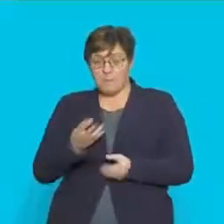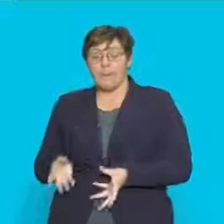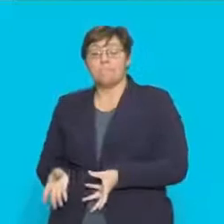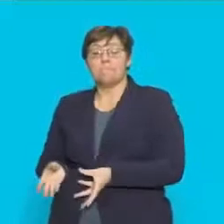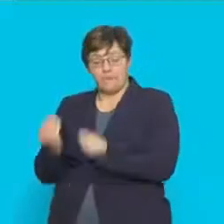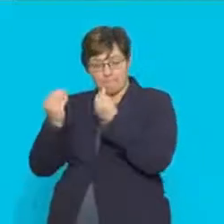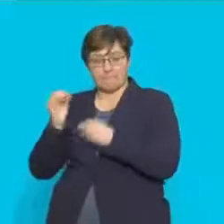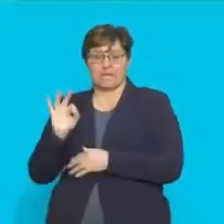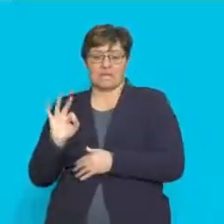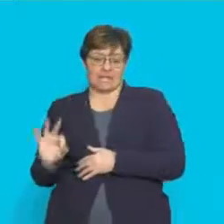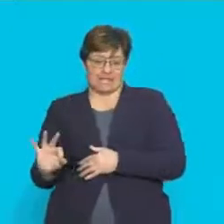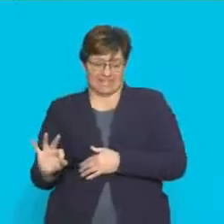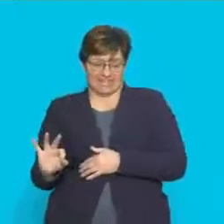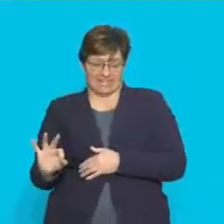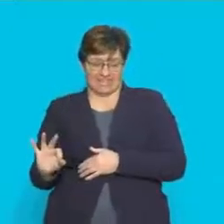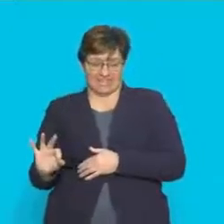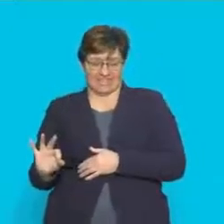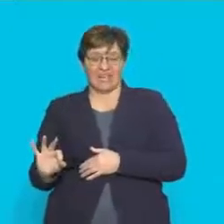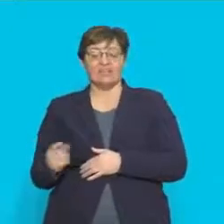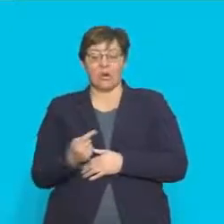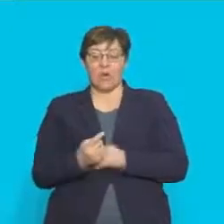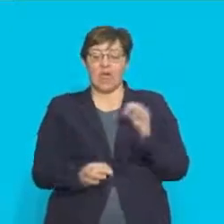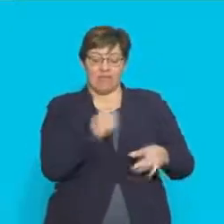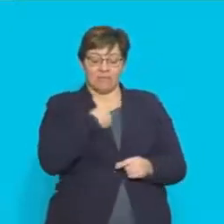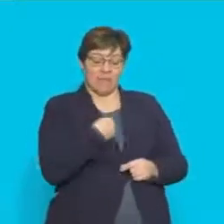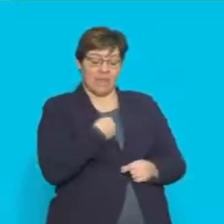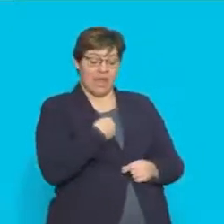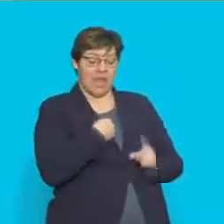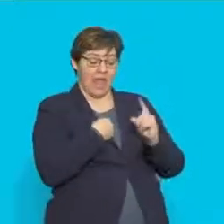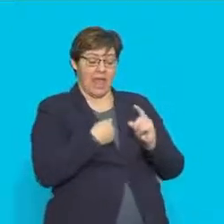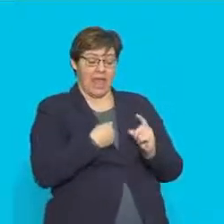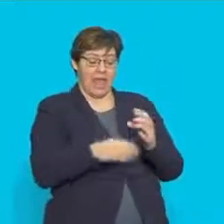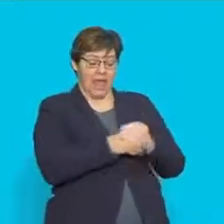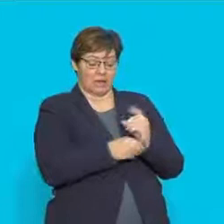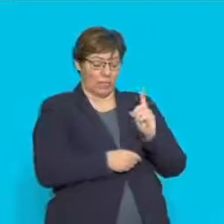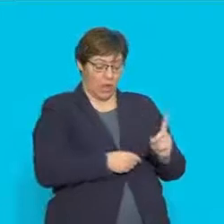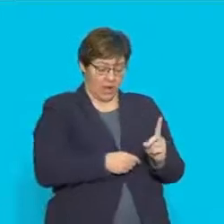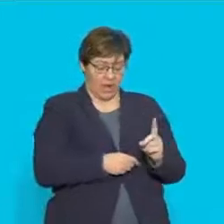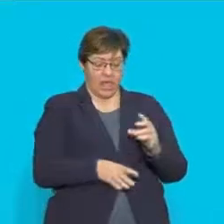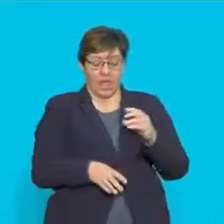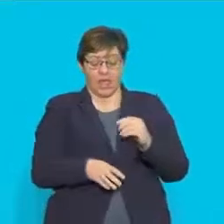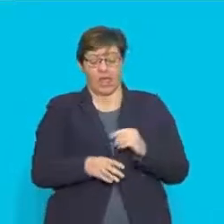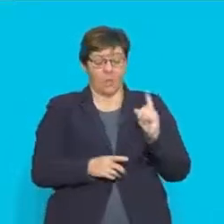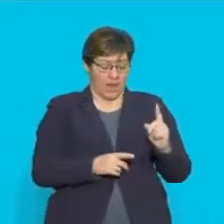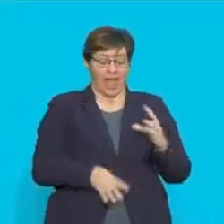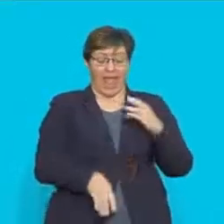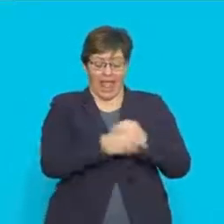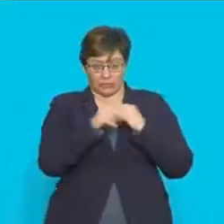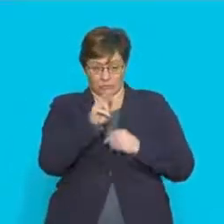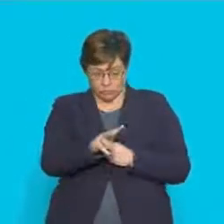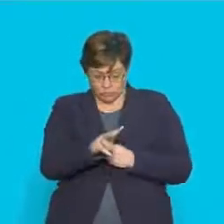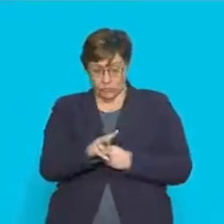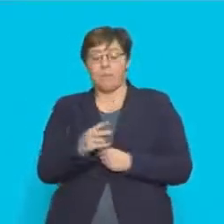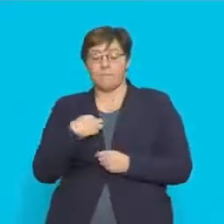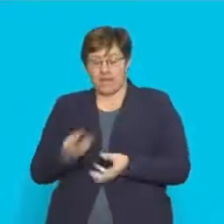3. You see, so if I add 1 to 2, I'm supposed to get 3. And that's what we are talking about